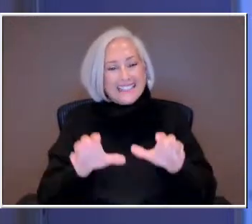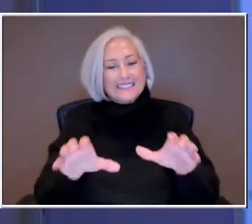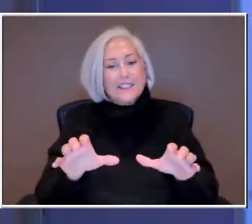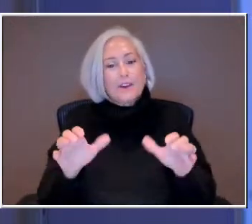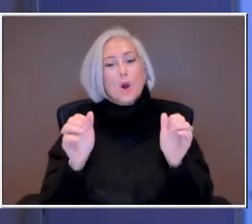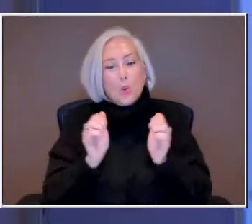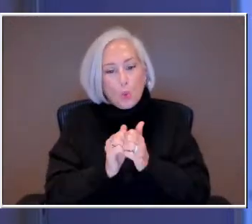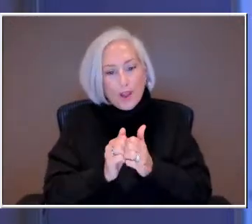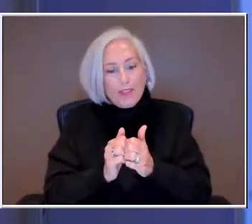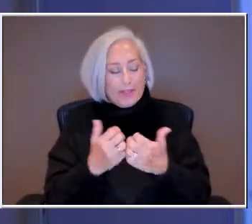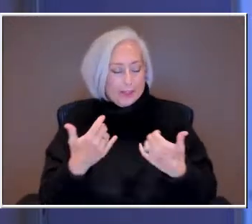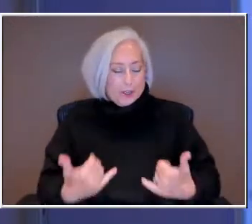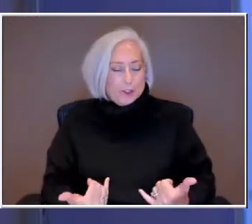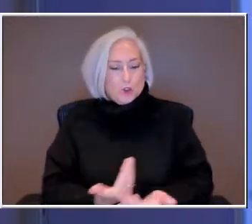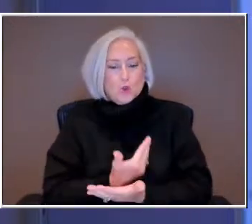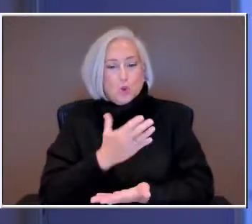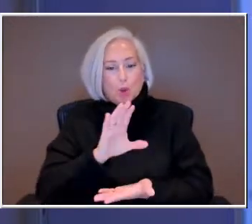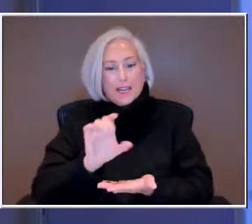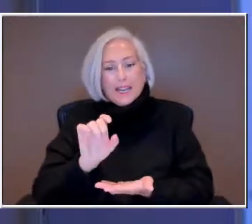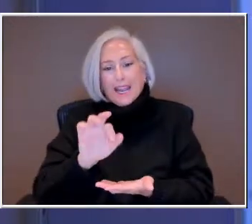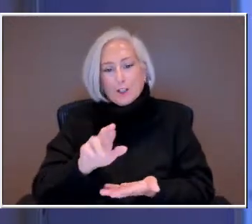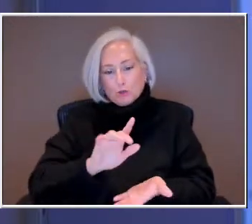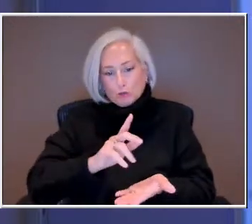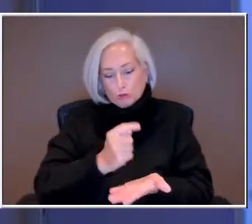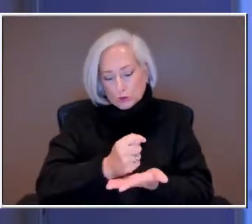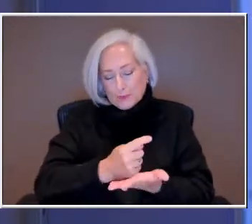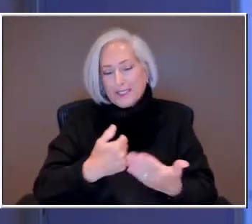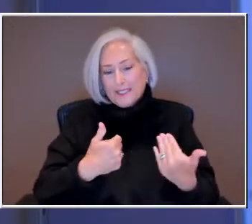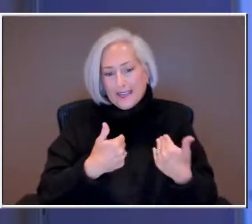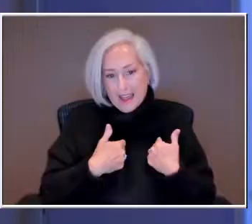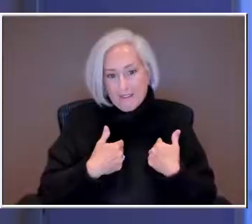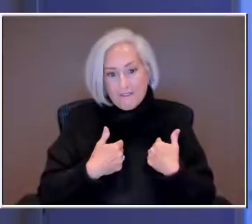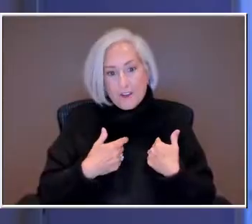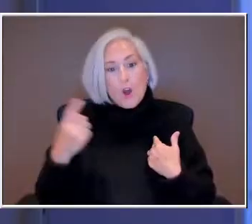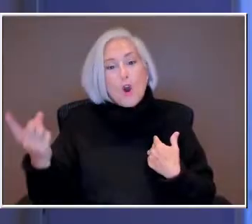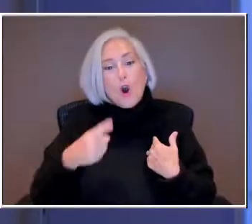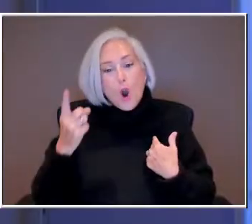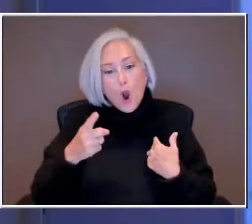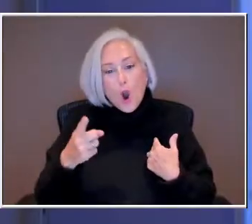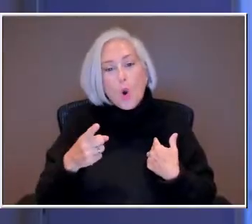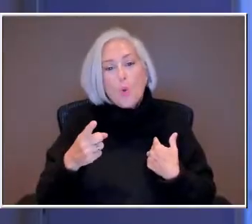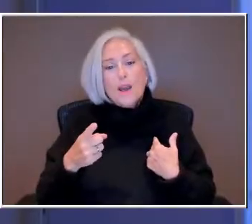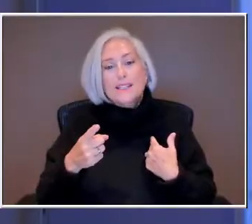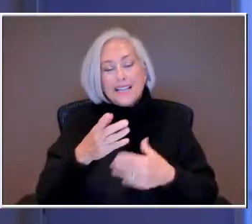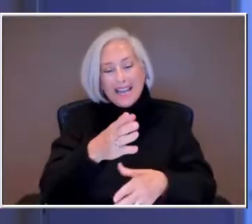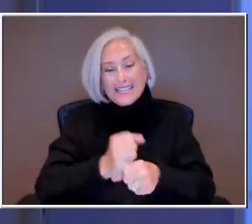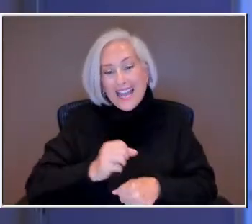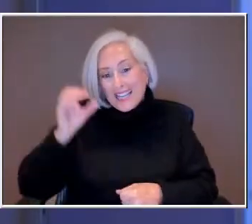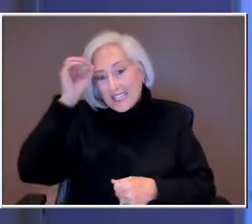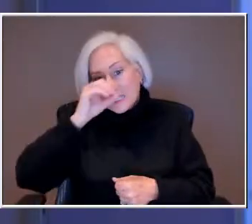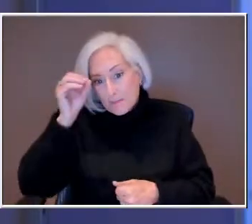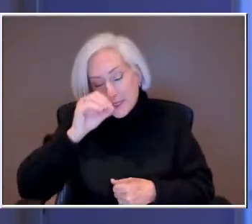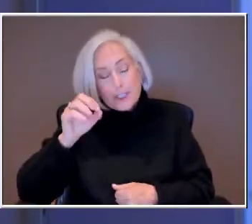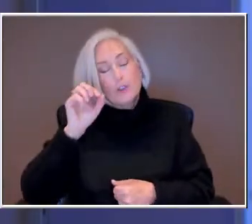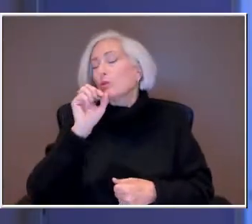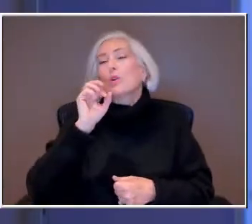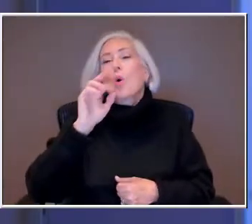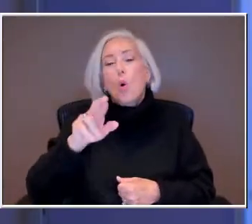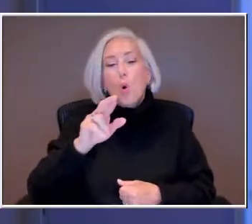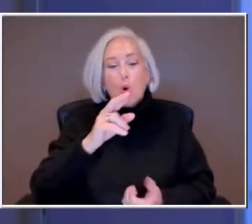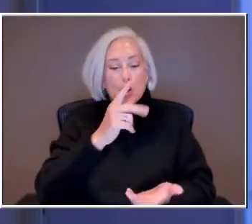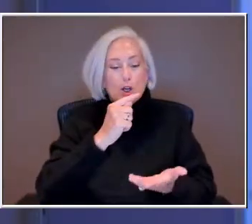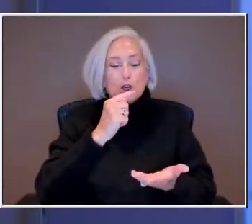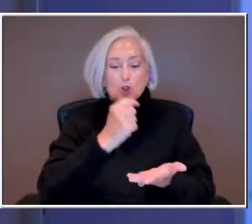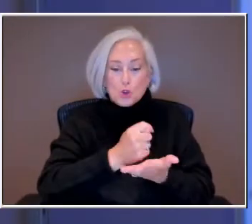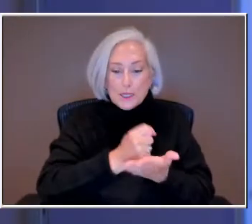And the final thing I'd add is I always encourage everyone to really pursue treatment at, or at least an opinion, at an academic kind of cancer center